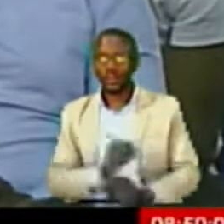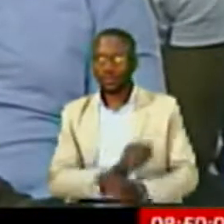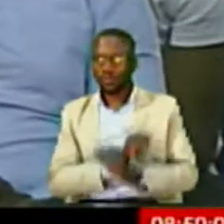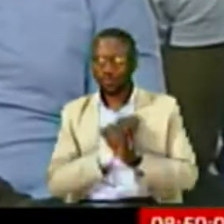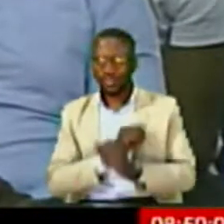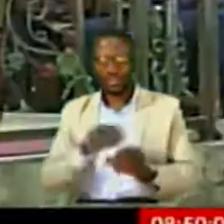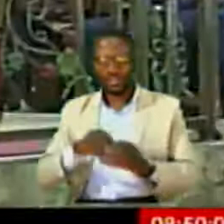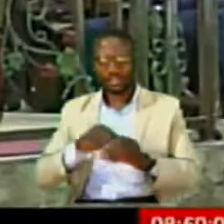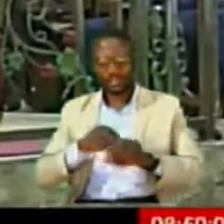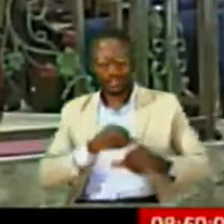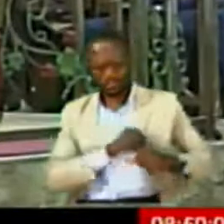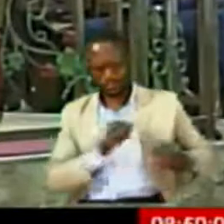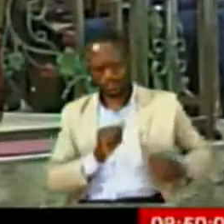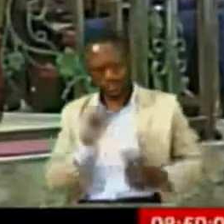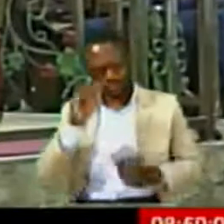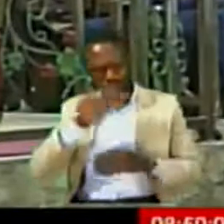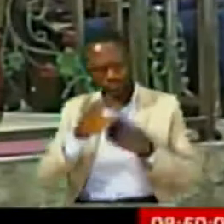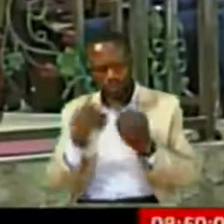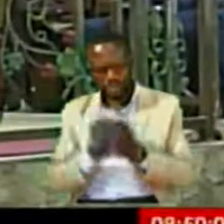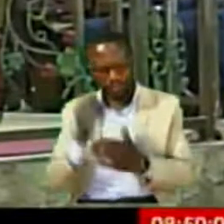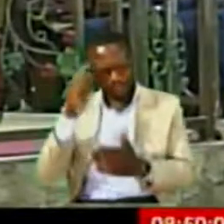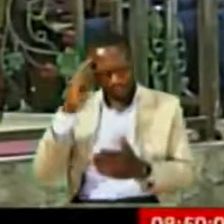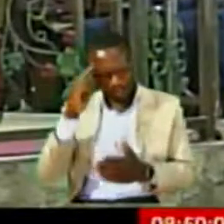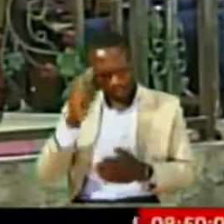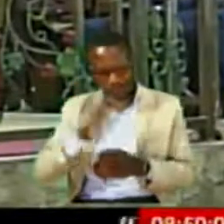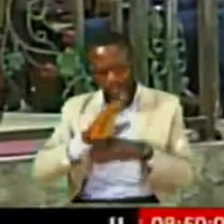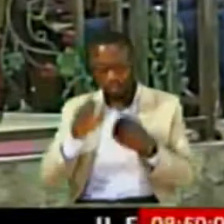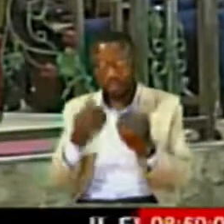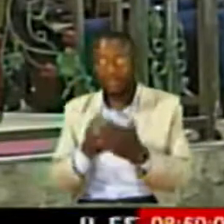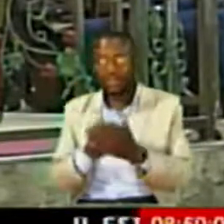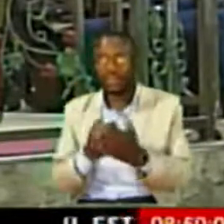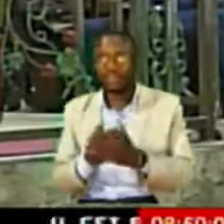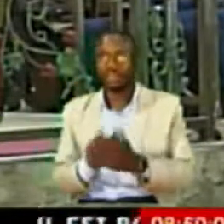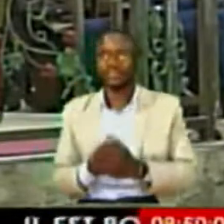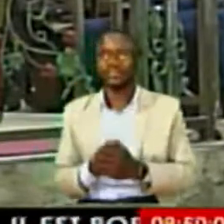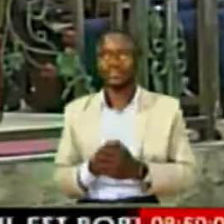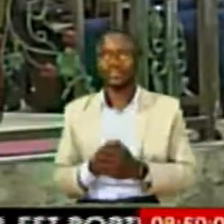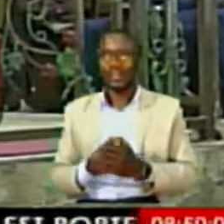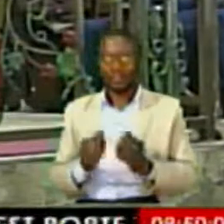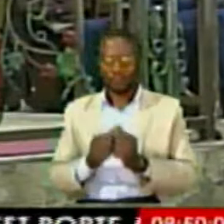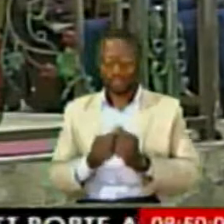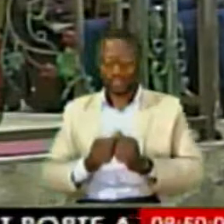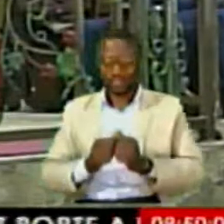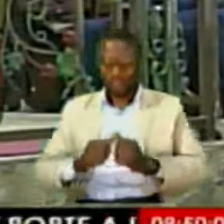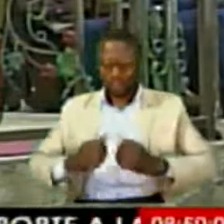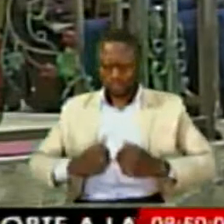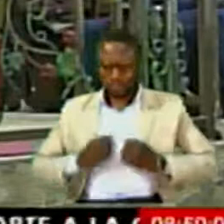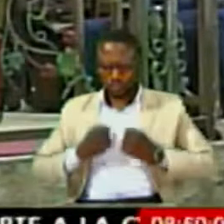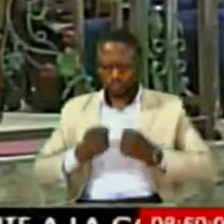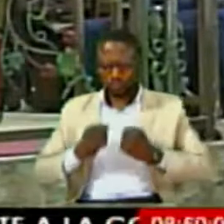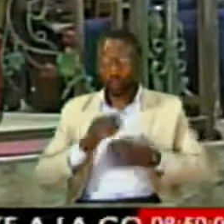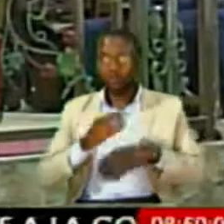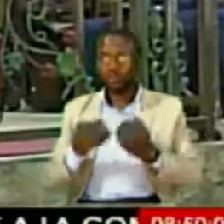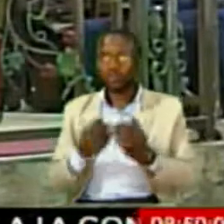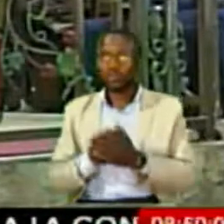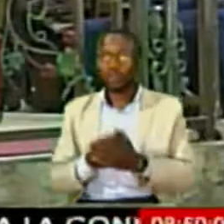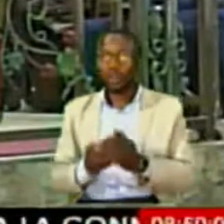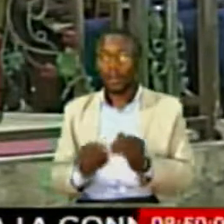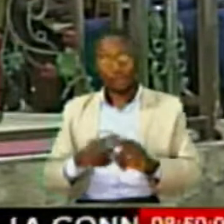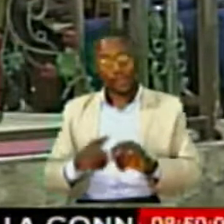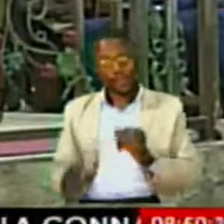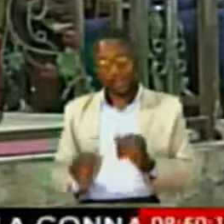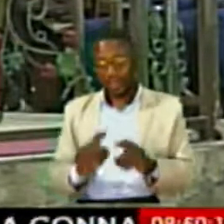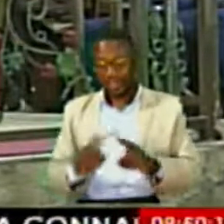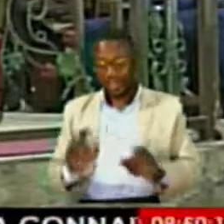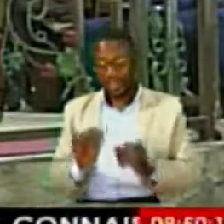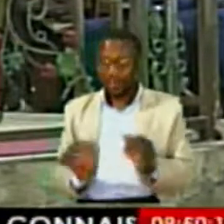to love him with all our heart. Pensée. With all our thoughts and everything that is in us. But if there is